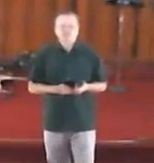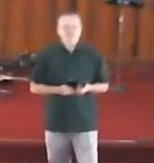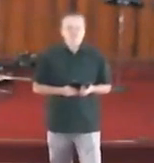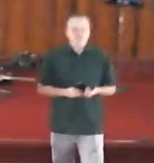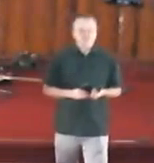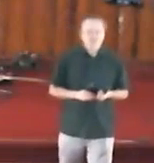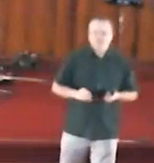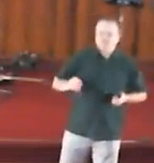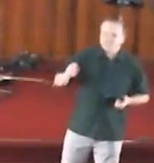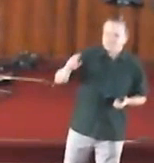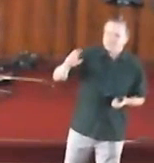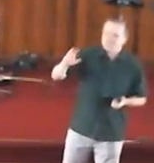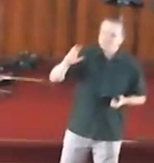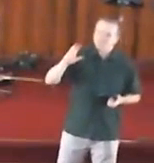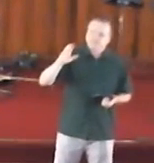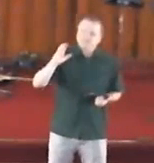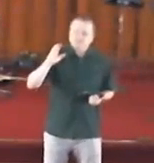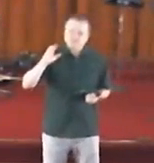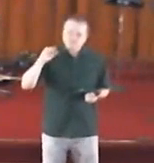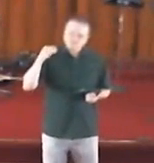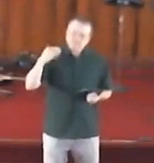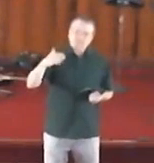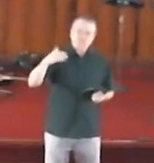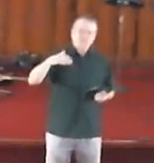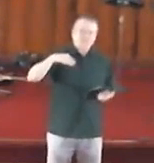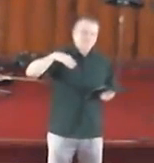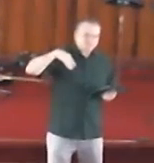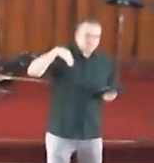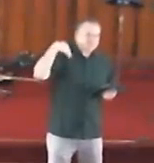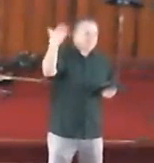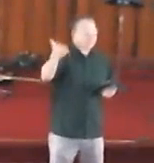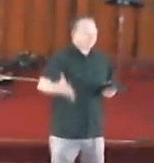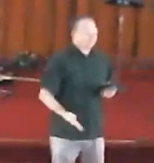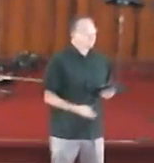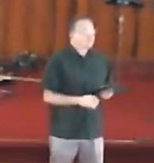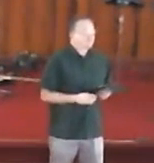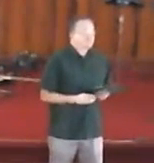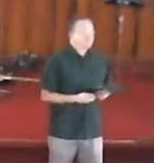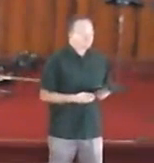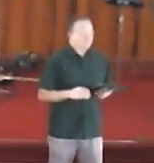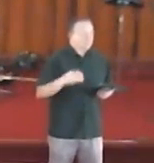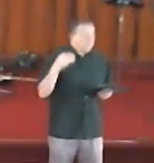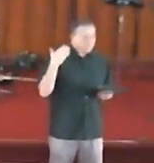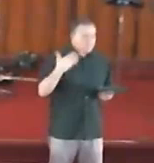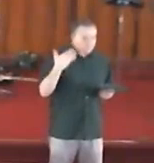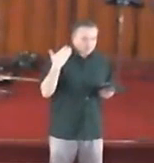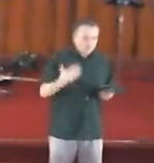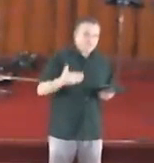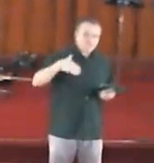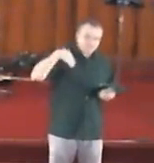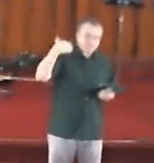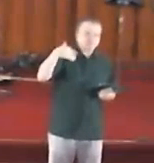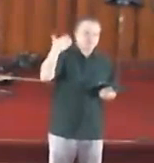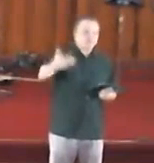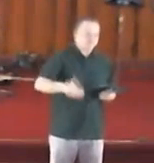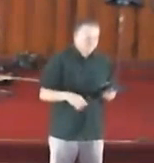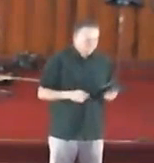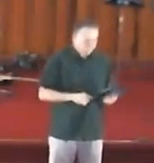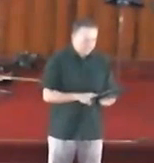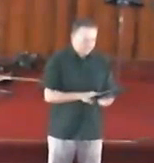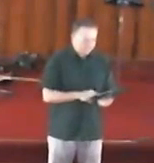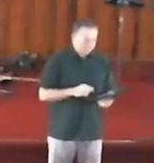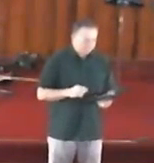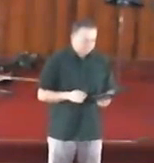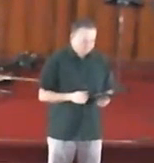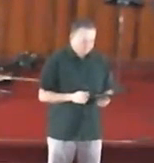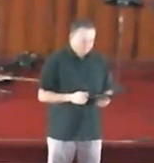old men will dream dreams. Y de esto es lo que queremos empezar a hablar hoy y en las próximas